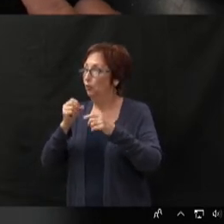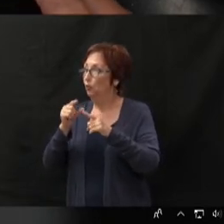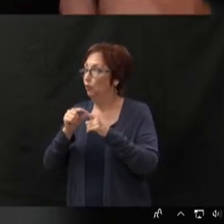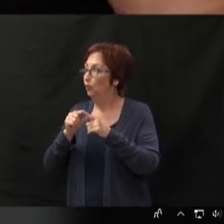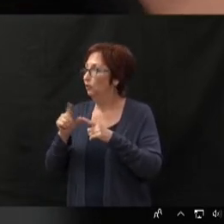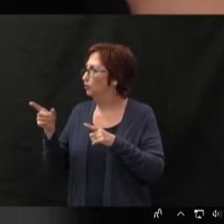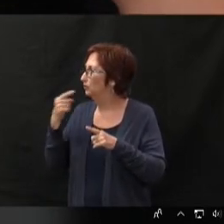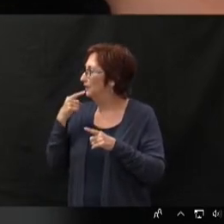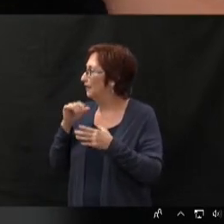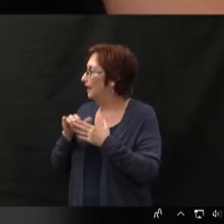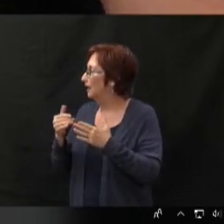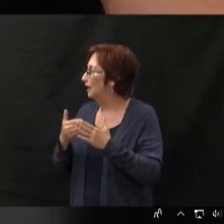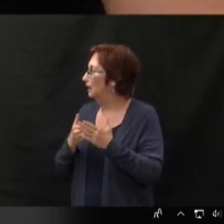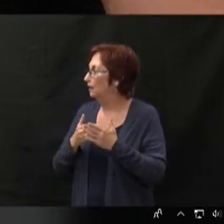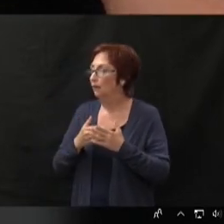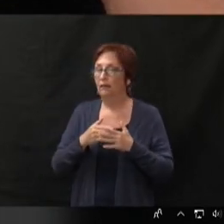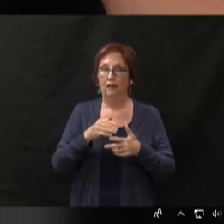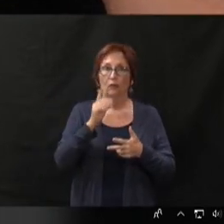Okay, it's going to say ya,